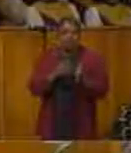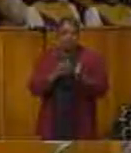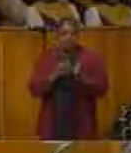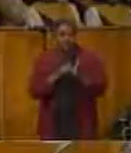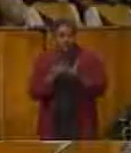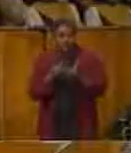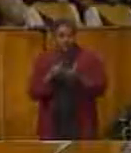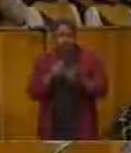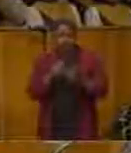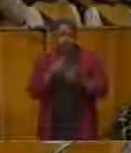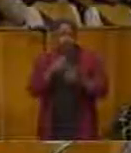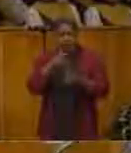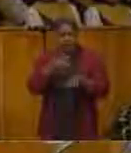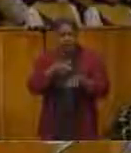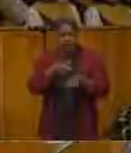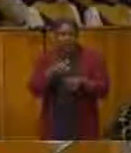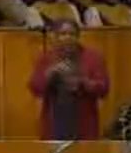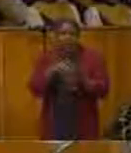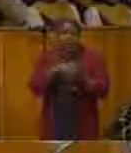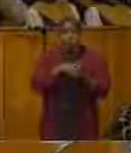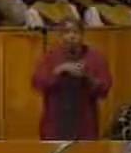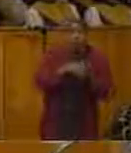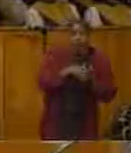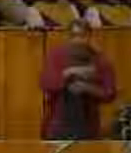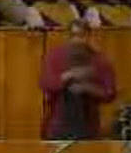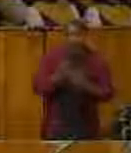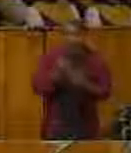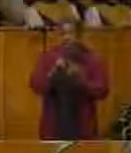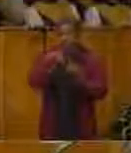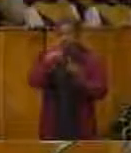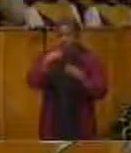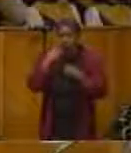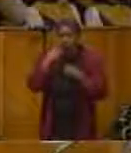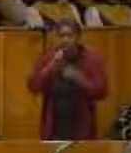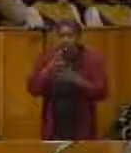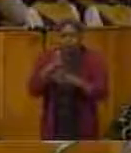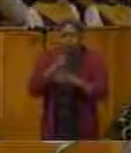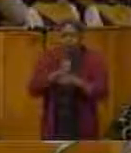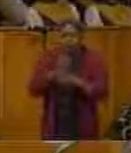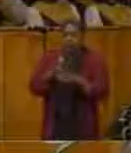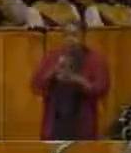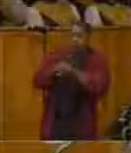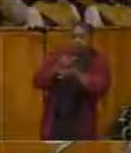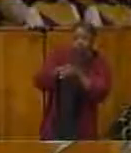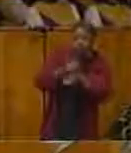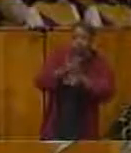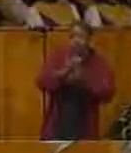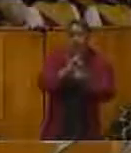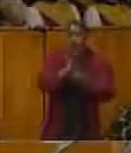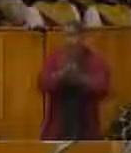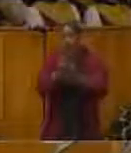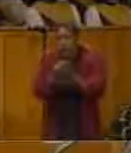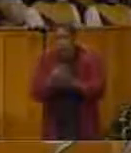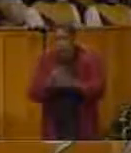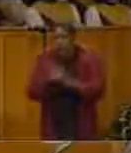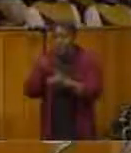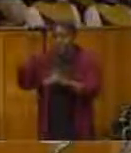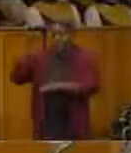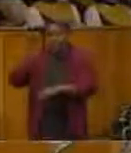environment where the weak and the gullible are persuaded to give money so the preacher can live